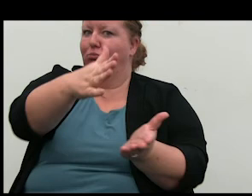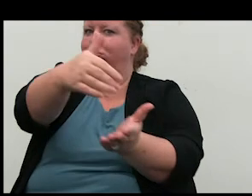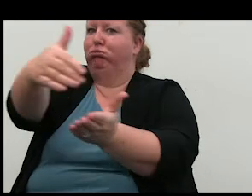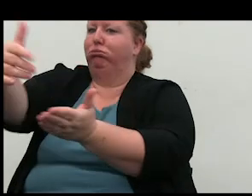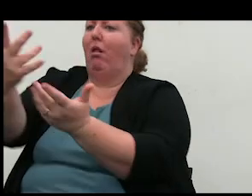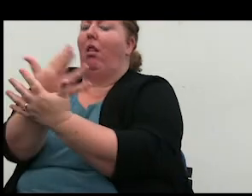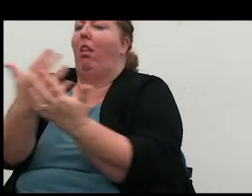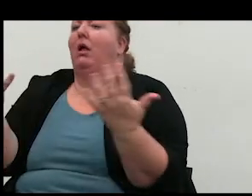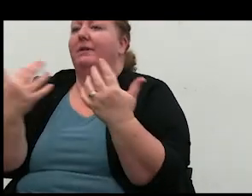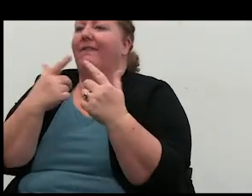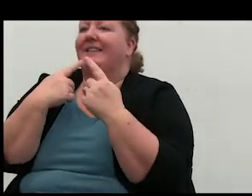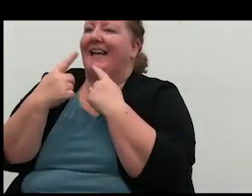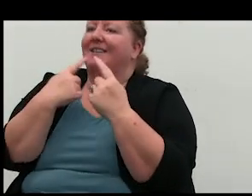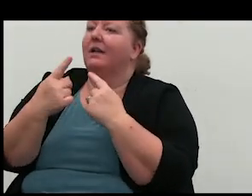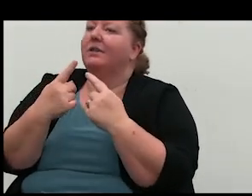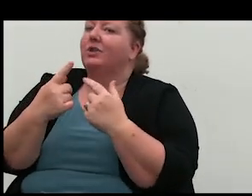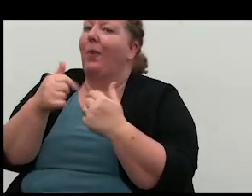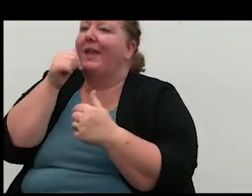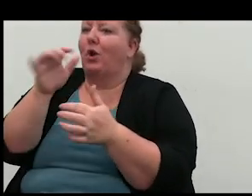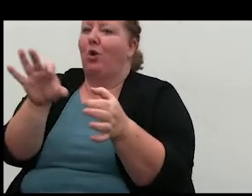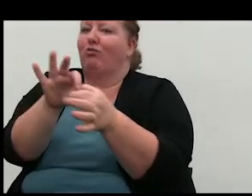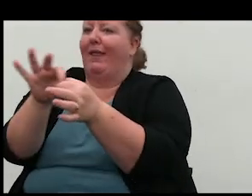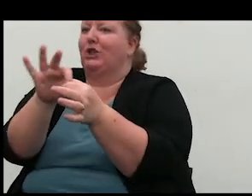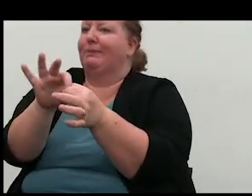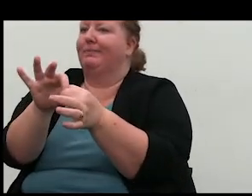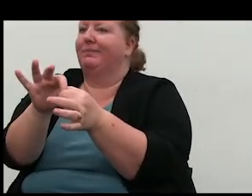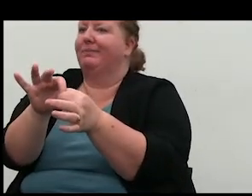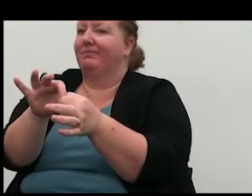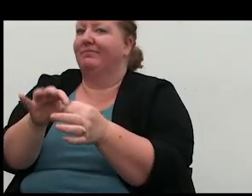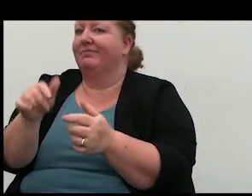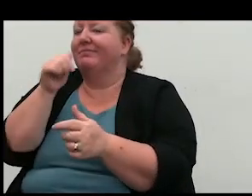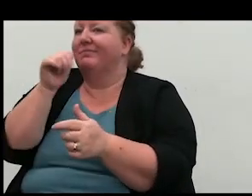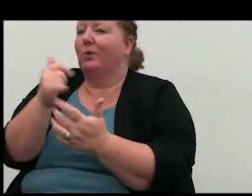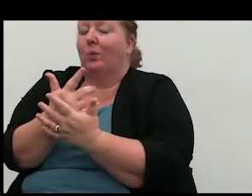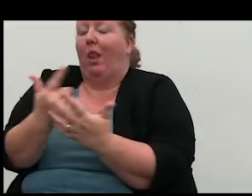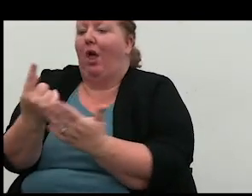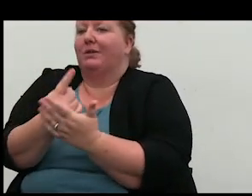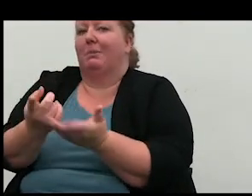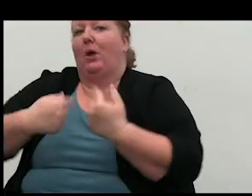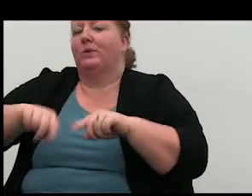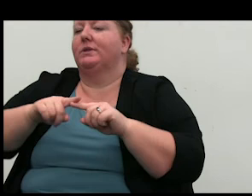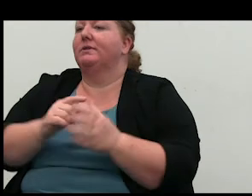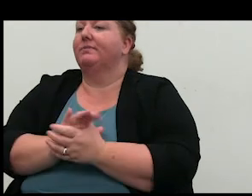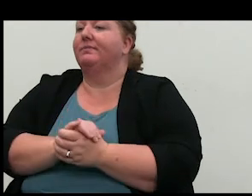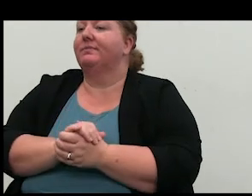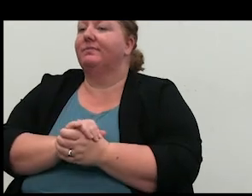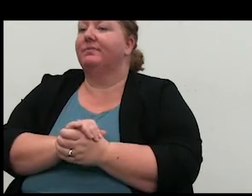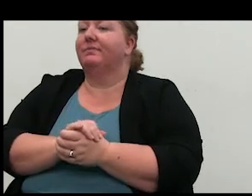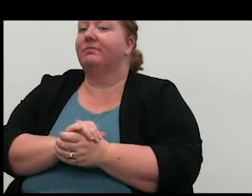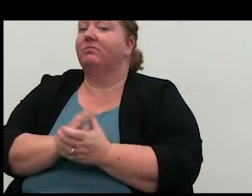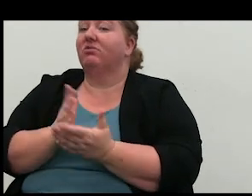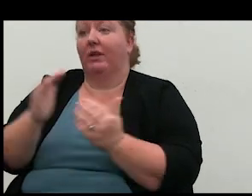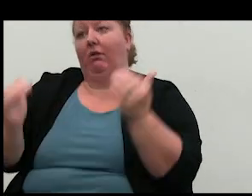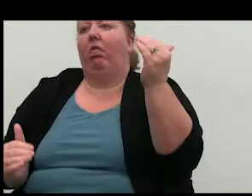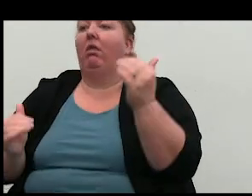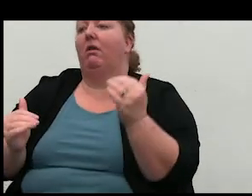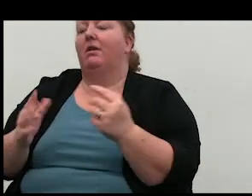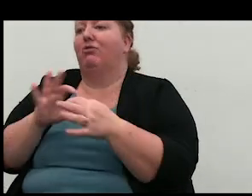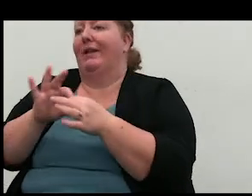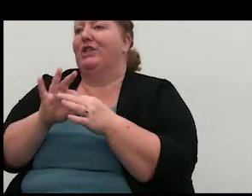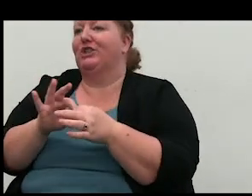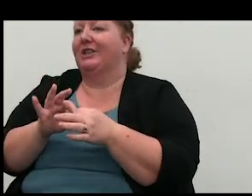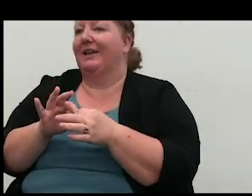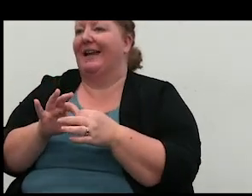essentially have relationships with a lot of people in the sense that they know a lot about us. It's a very unequal relationship. They know a lot about